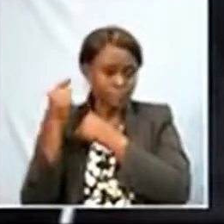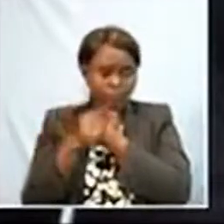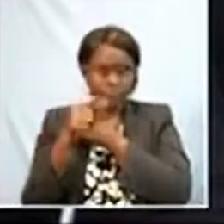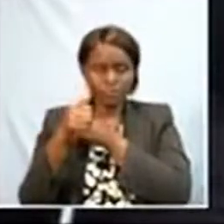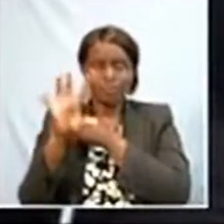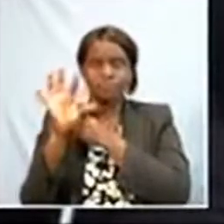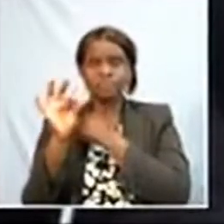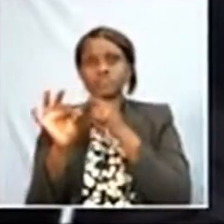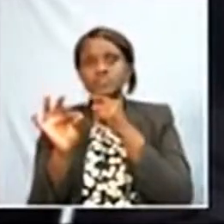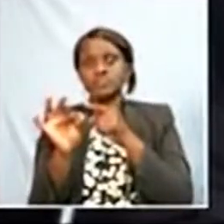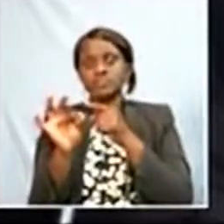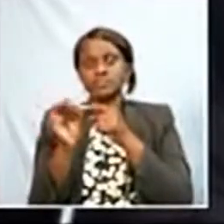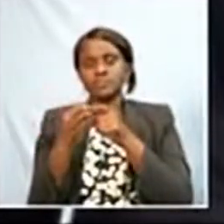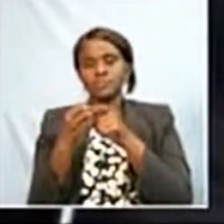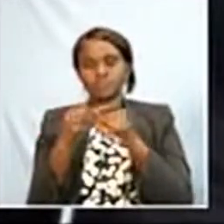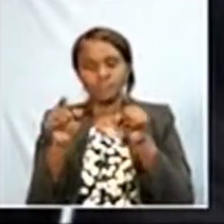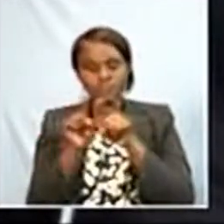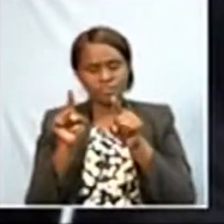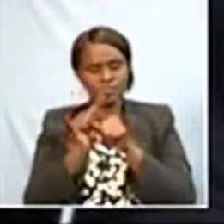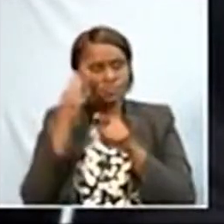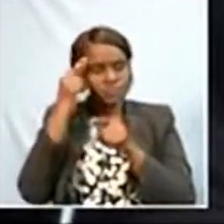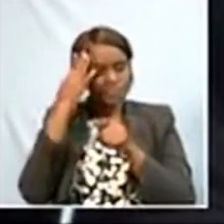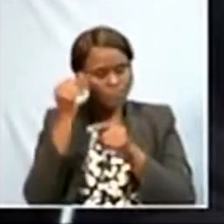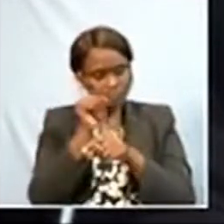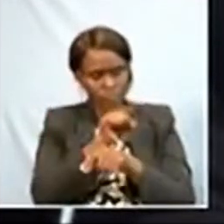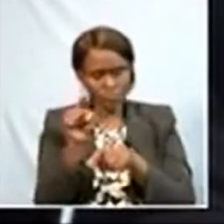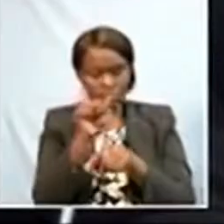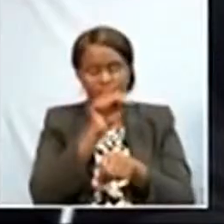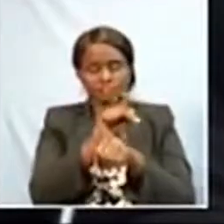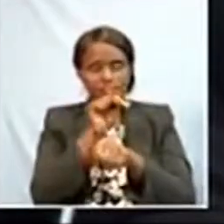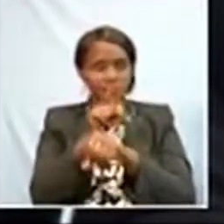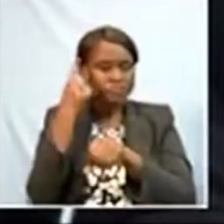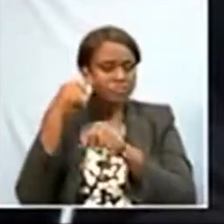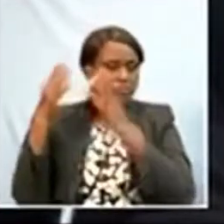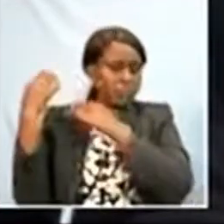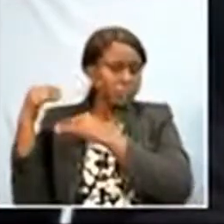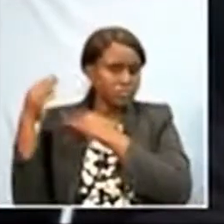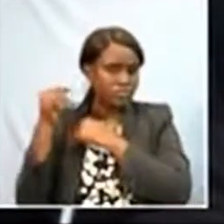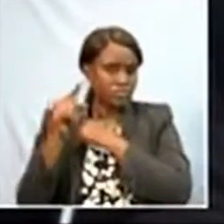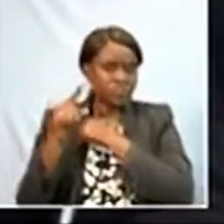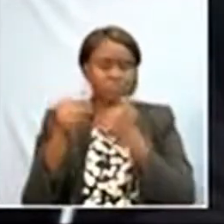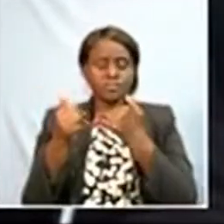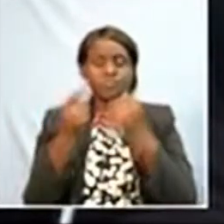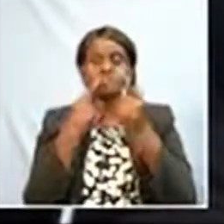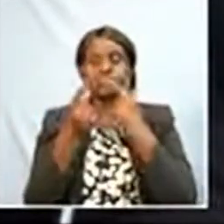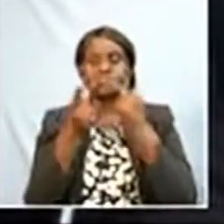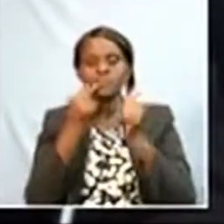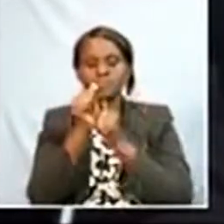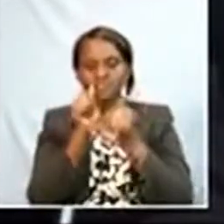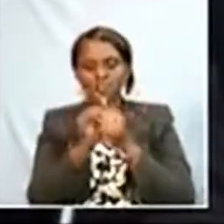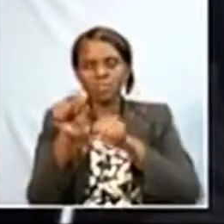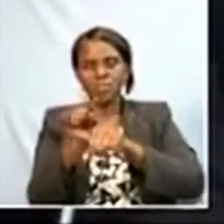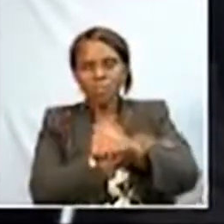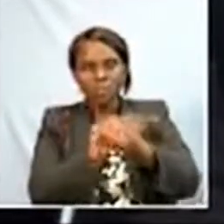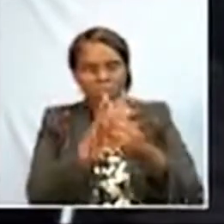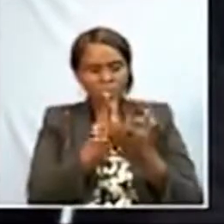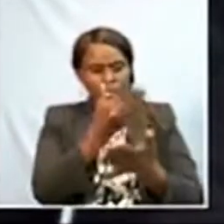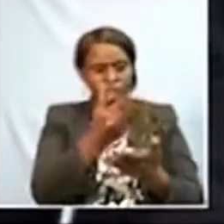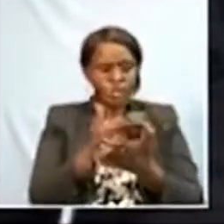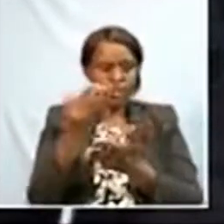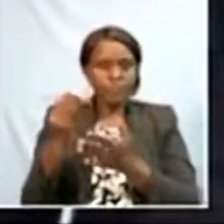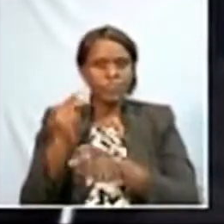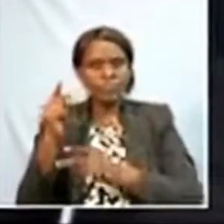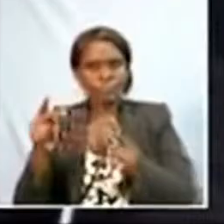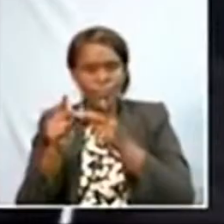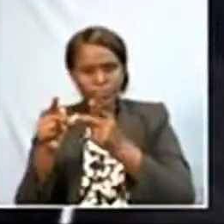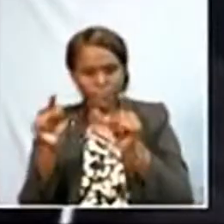19. The reasons for these projects to be outstanding is you're talking of lengthy procurement processes,